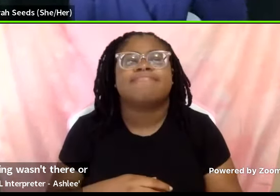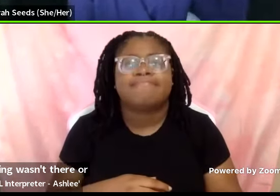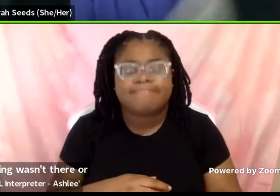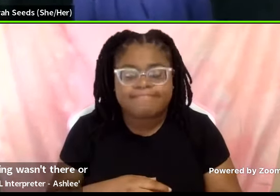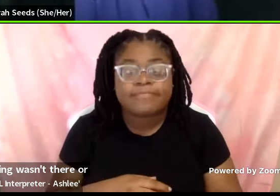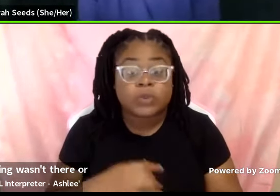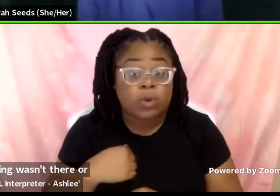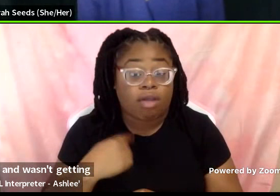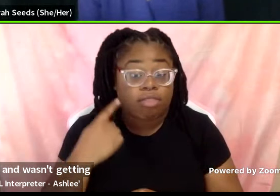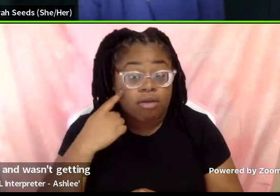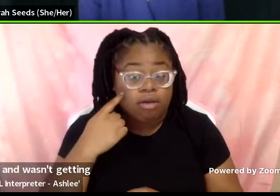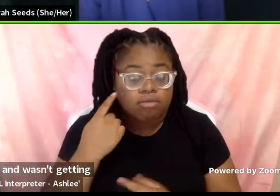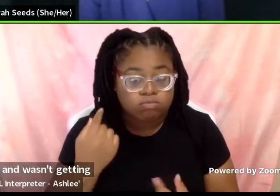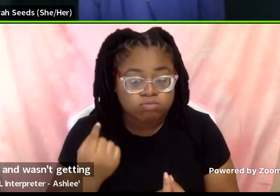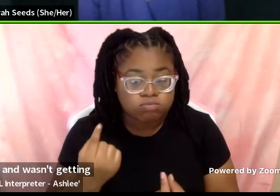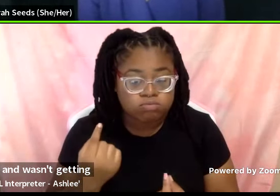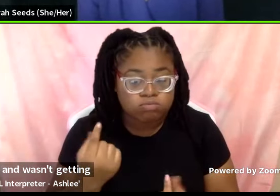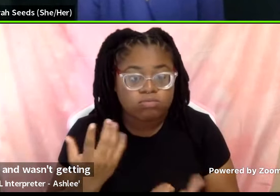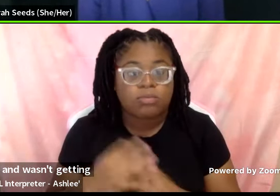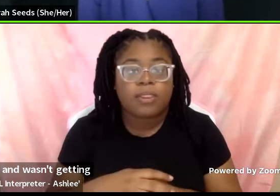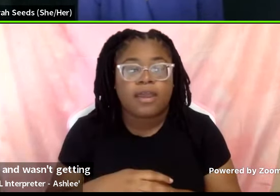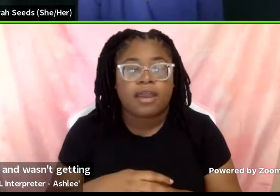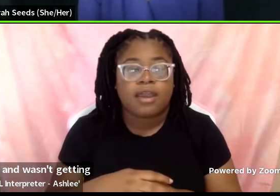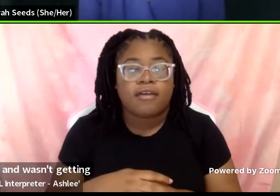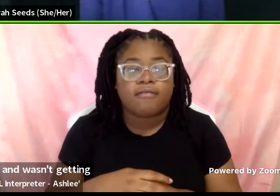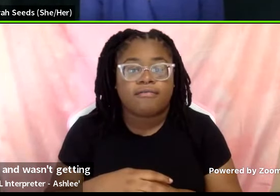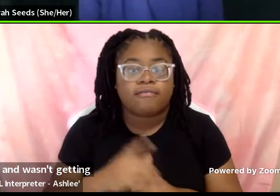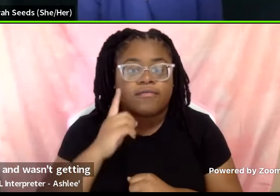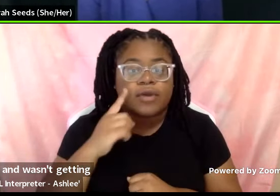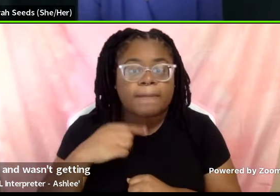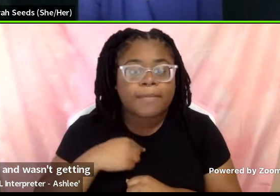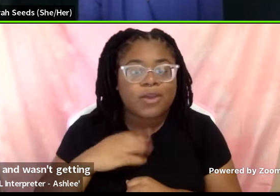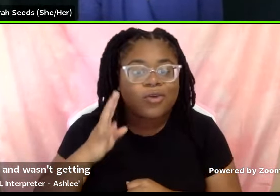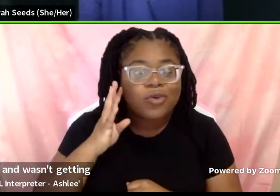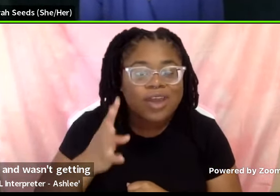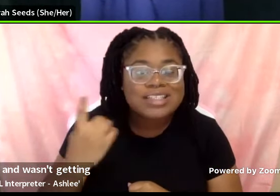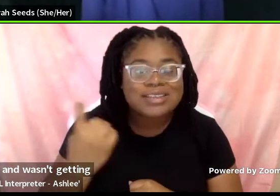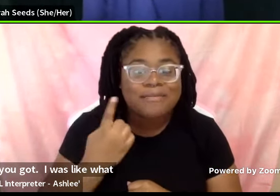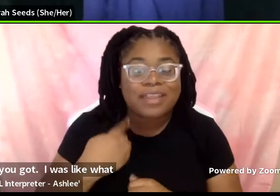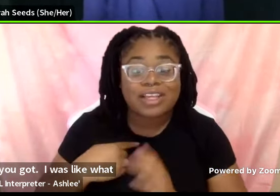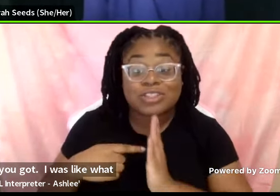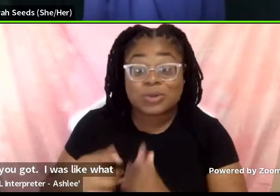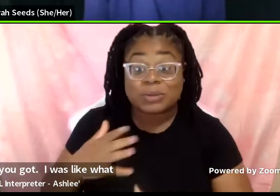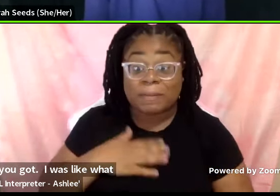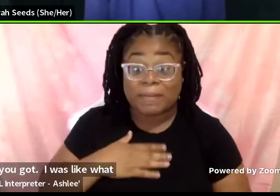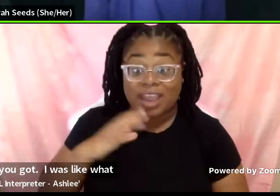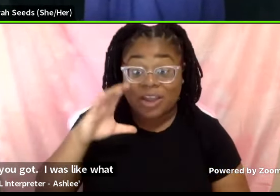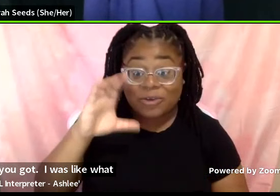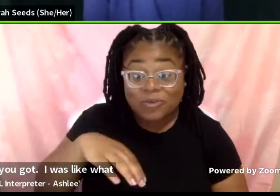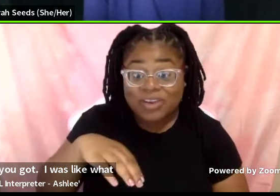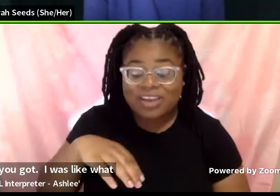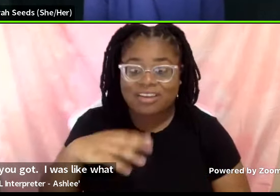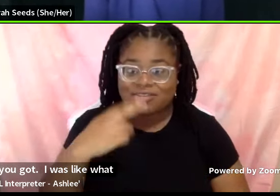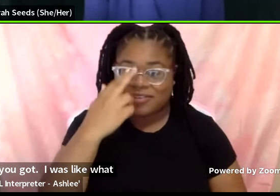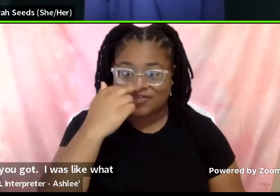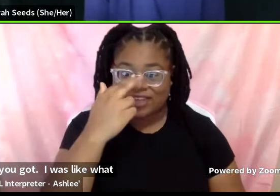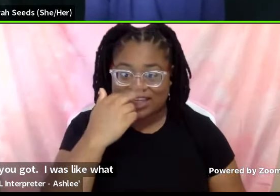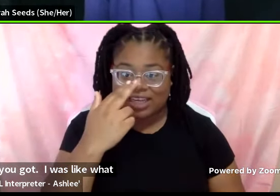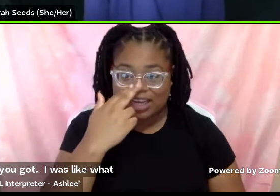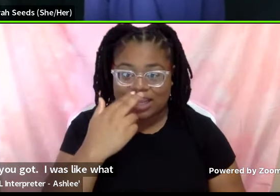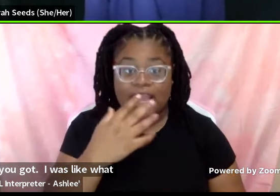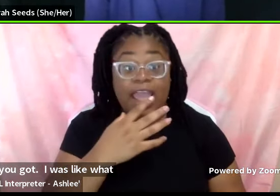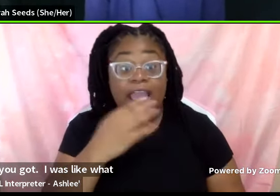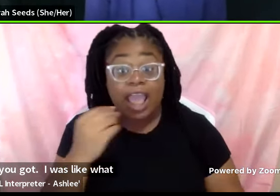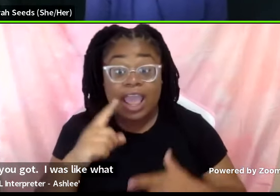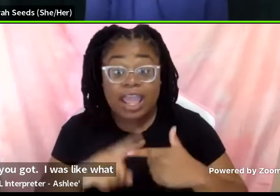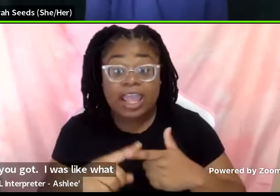I do to make something that showcases like a weird brand of humor that I love, that takes place in my favorite city of all time, New York, my home,